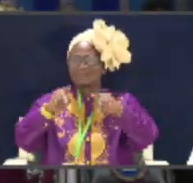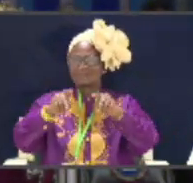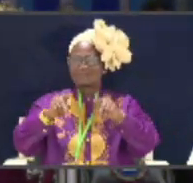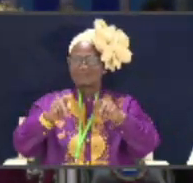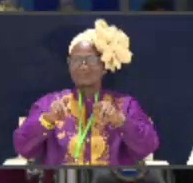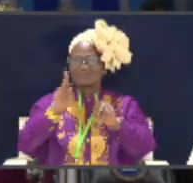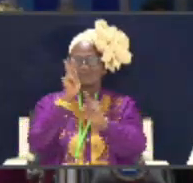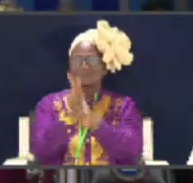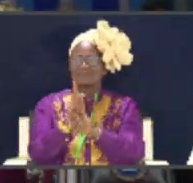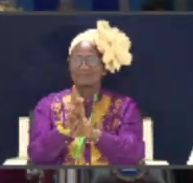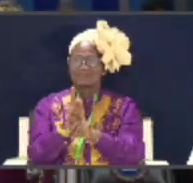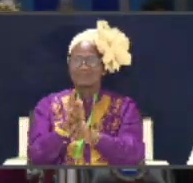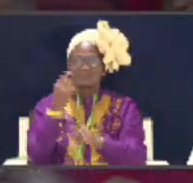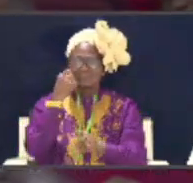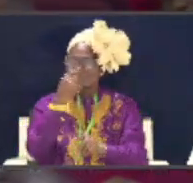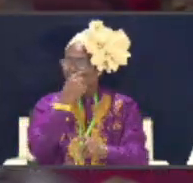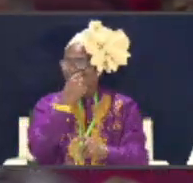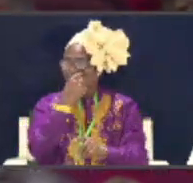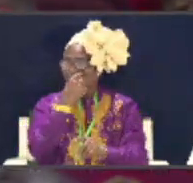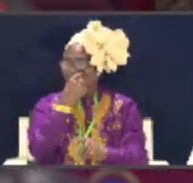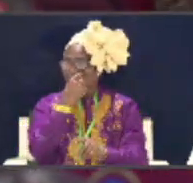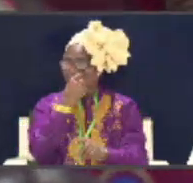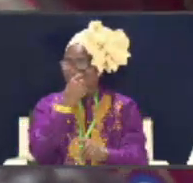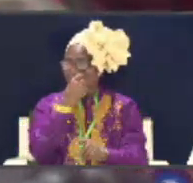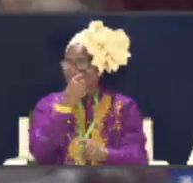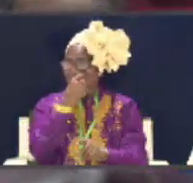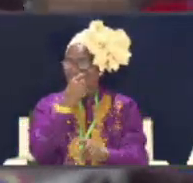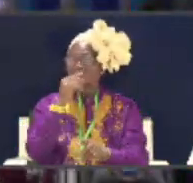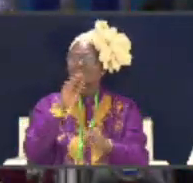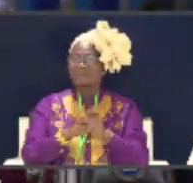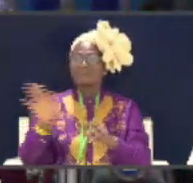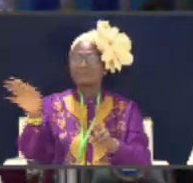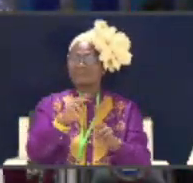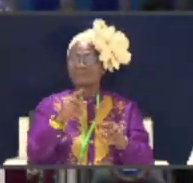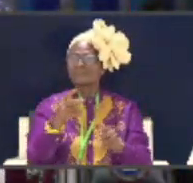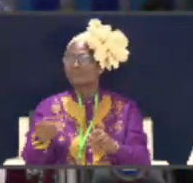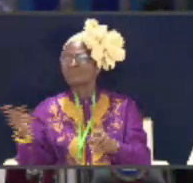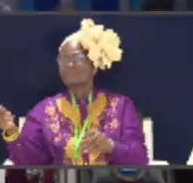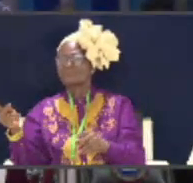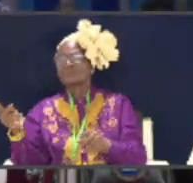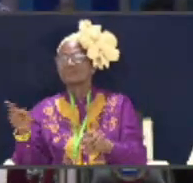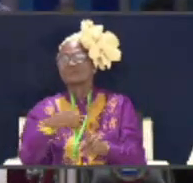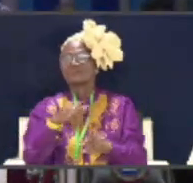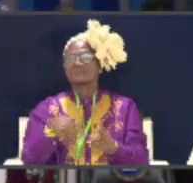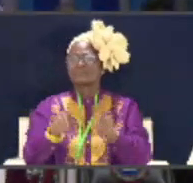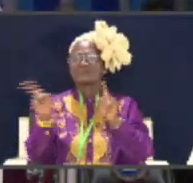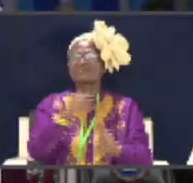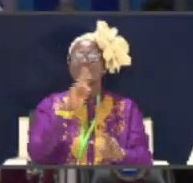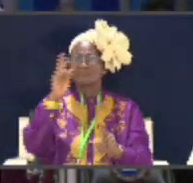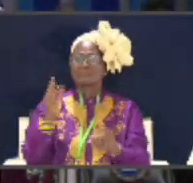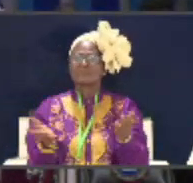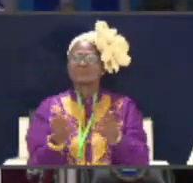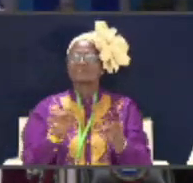keeping an eye on things even while we are here. I thank God for the engineers, the